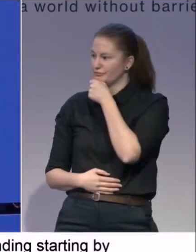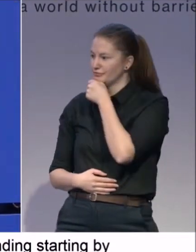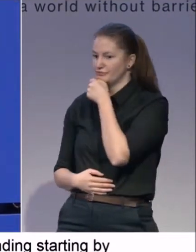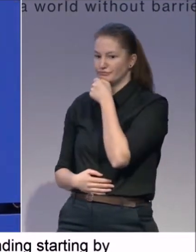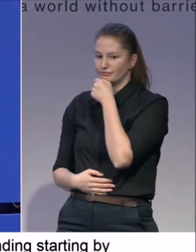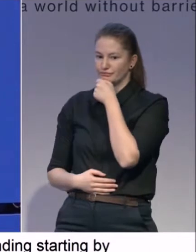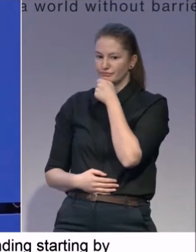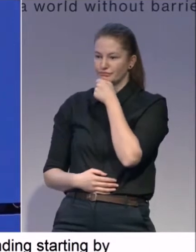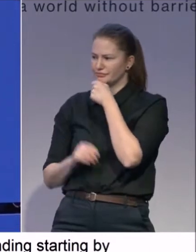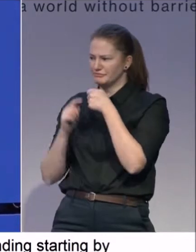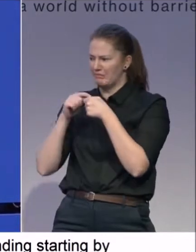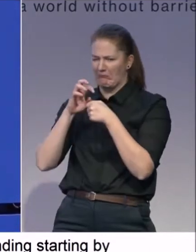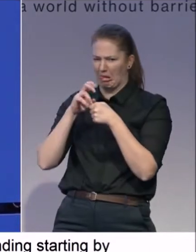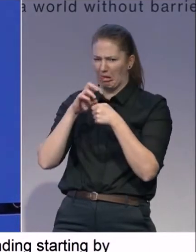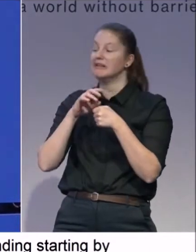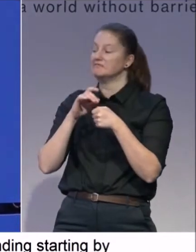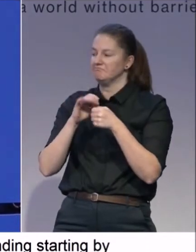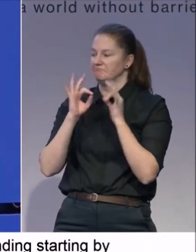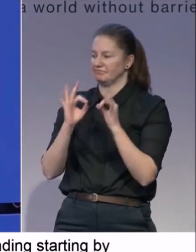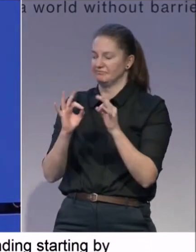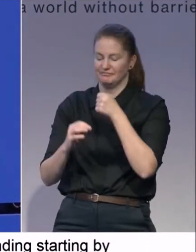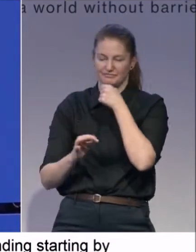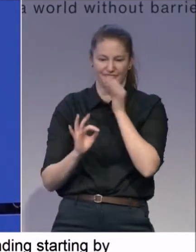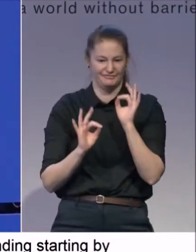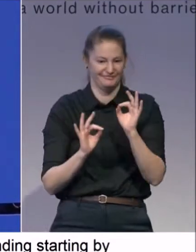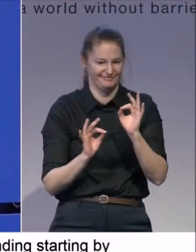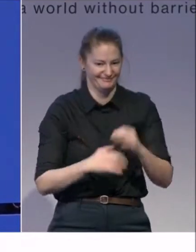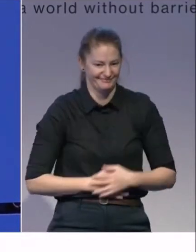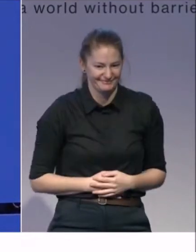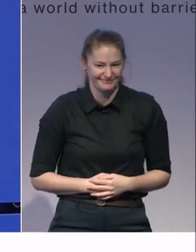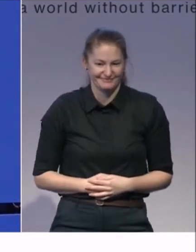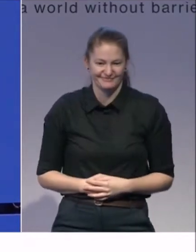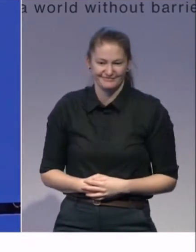Must remember to turn things on. I am technical, you know.